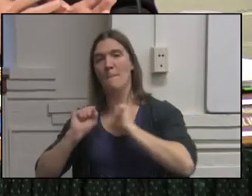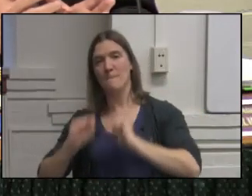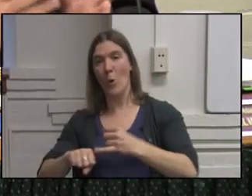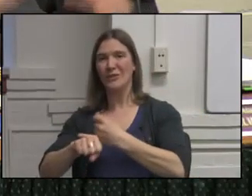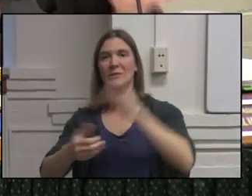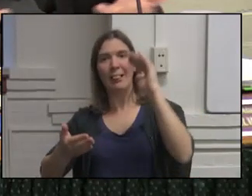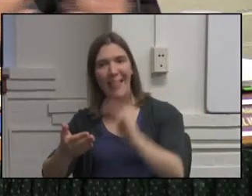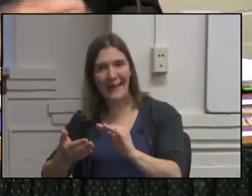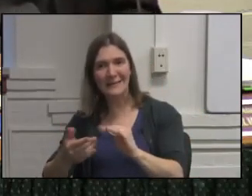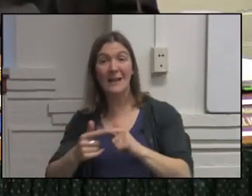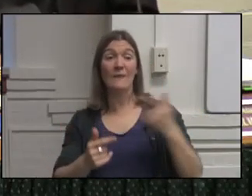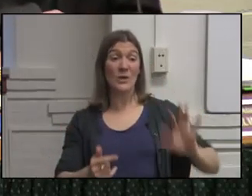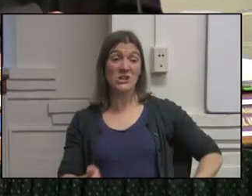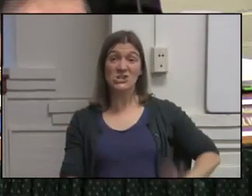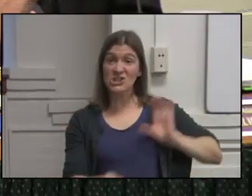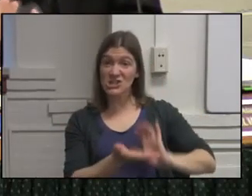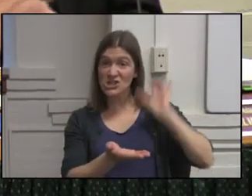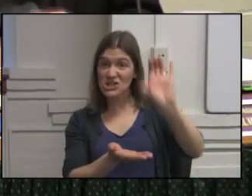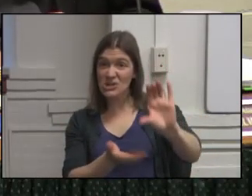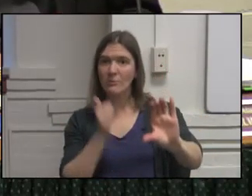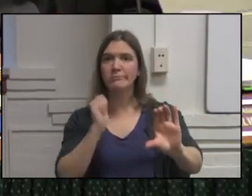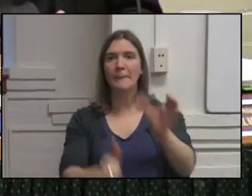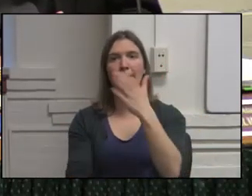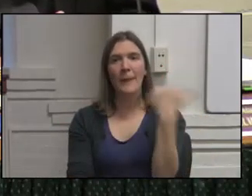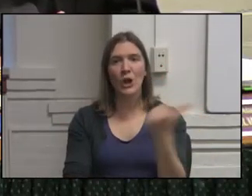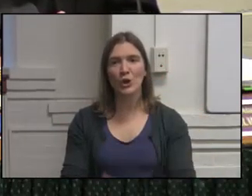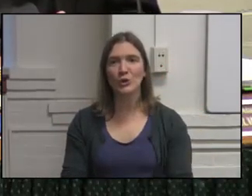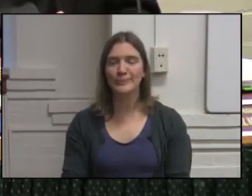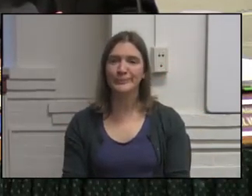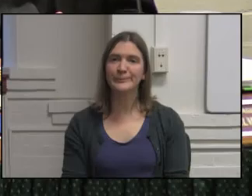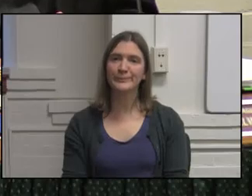cost of the project by maintaining the healthy fund balance in the meantime.